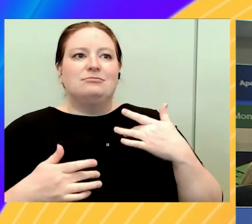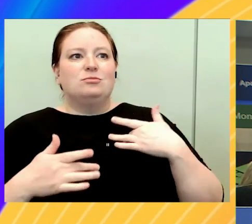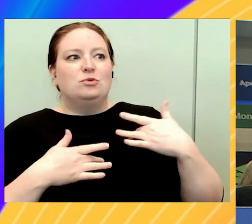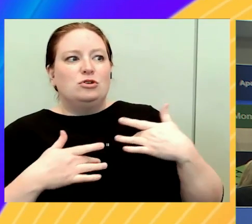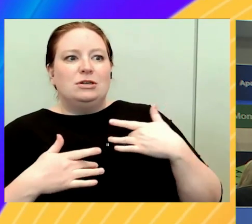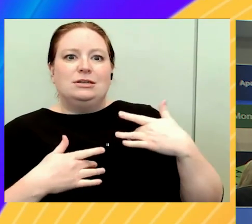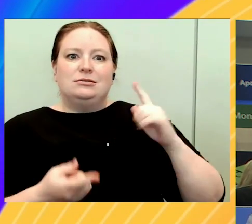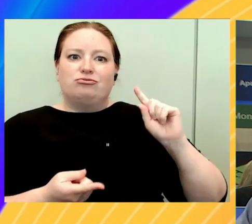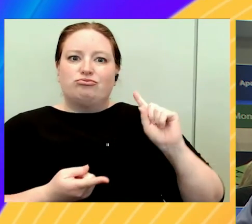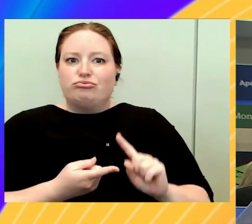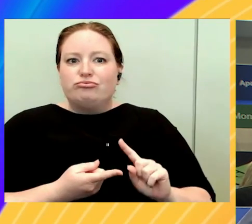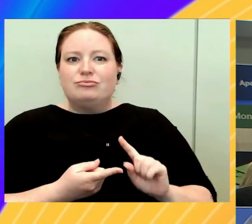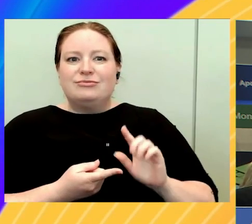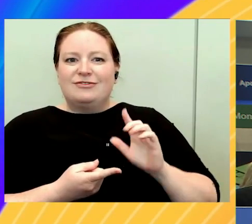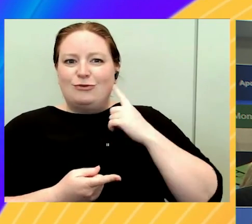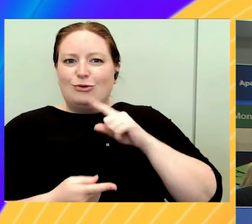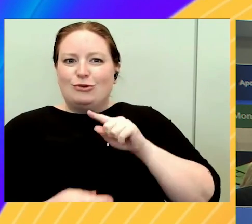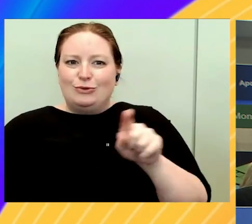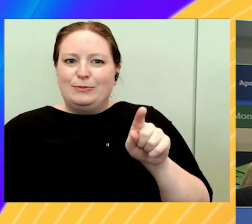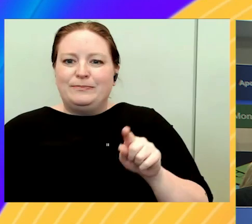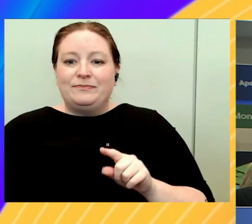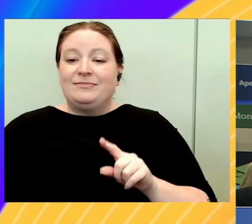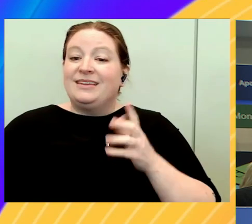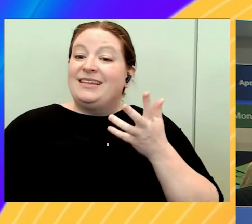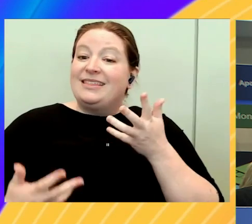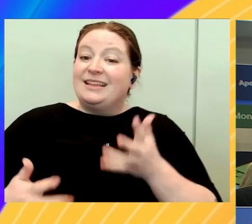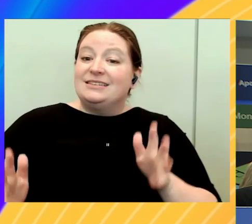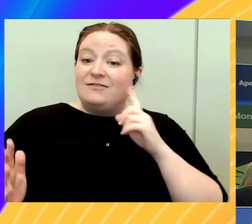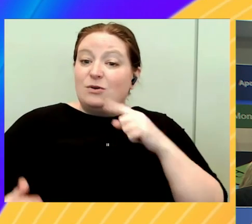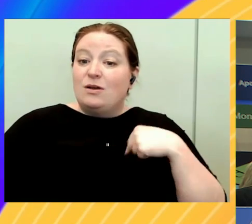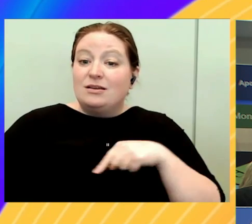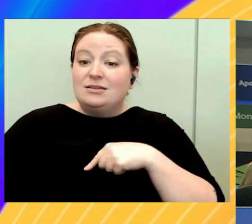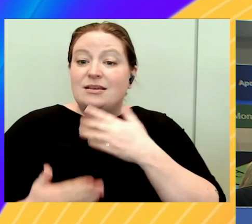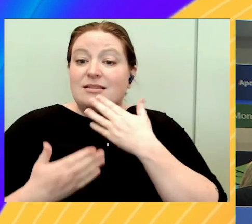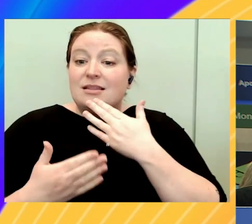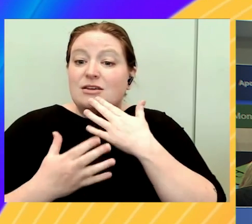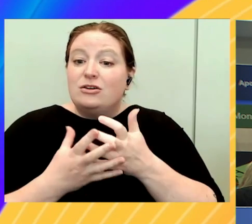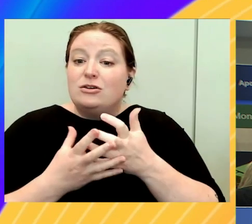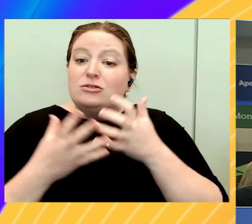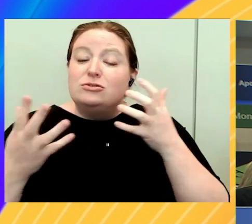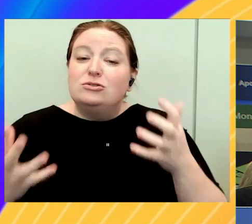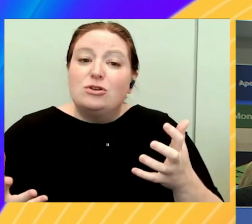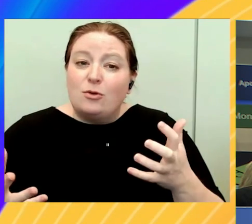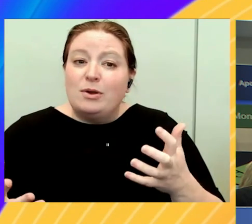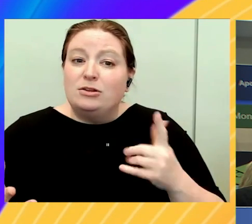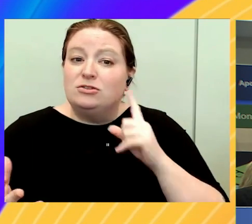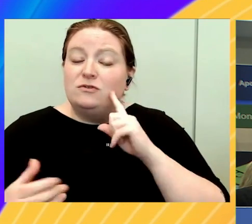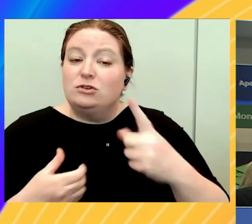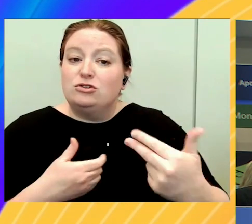absolutely. Well, everyone, that ends it. Thank you, Tom and Leo, for joining us. We, again, are live in Washington,